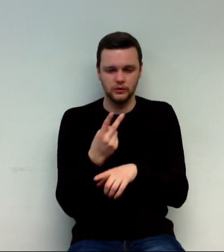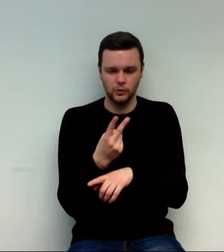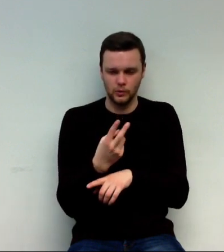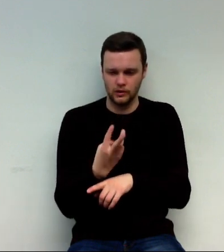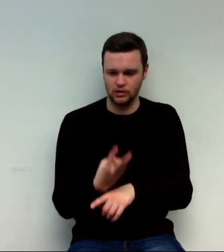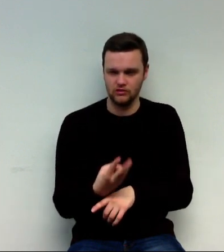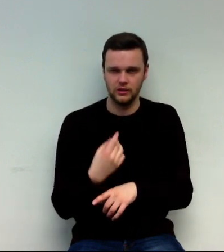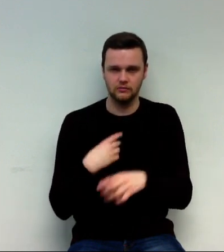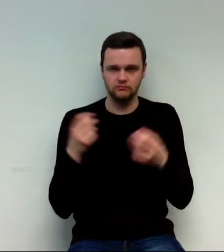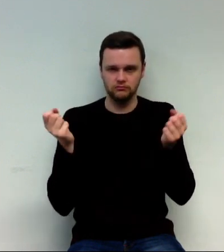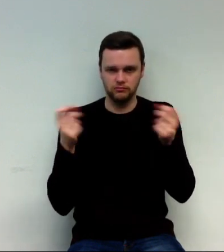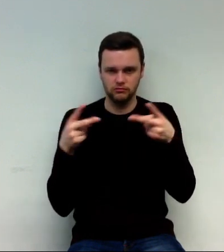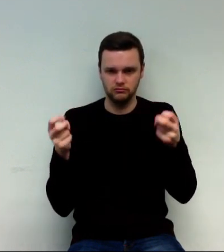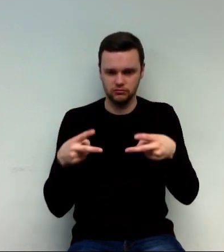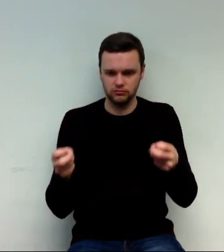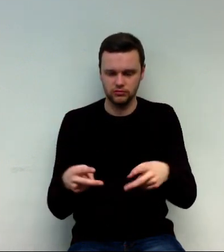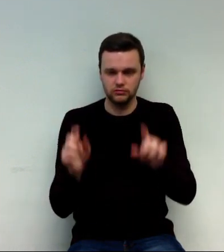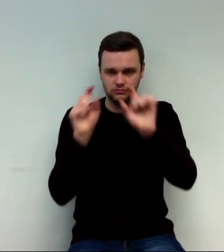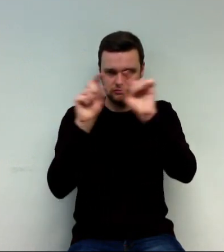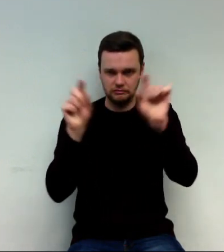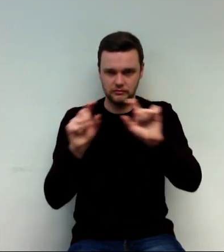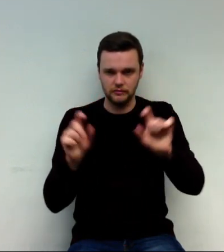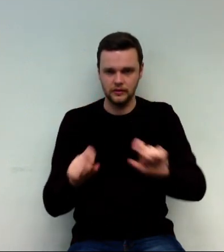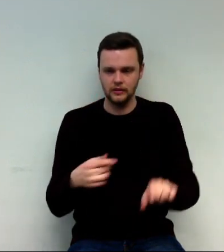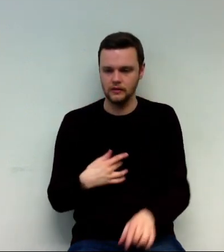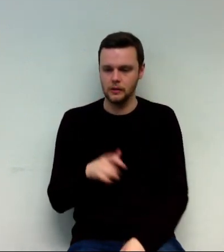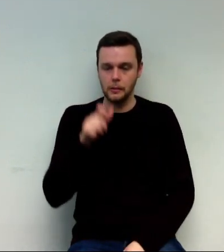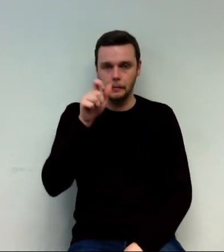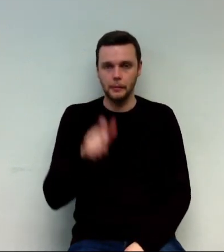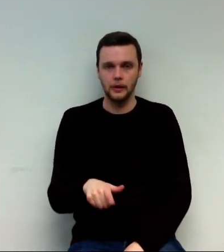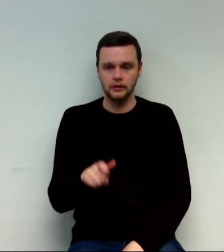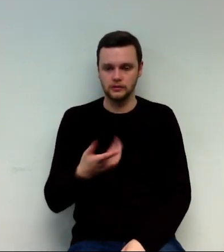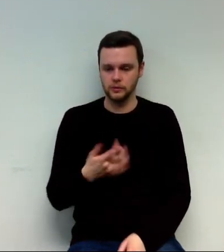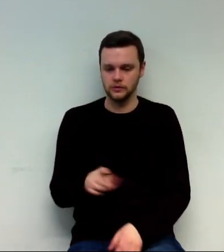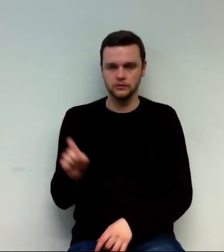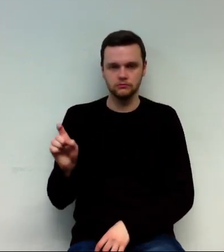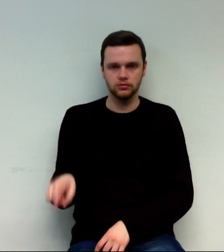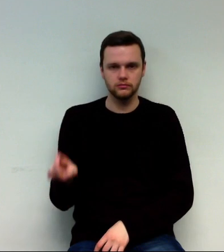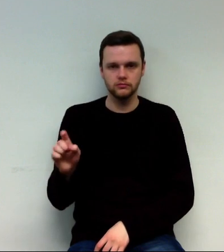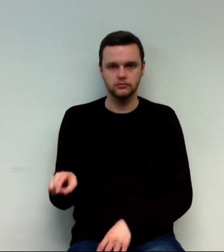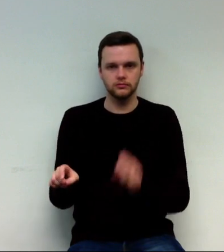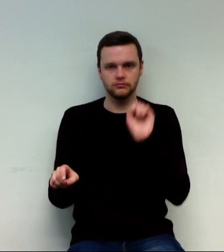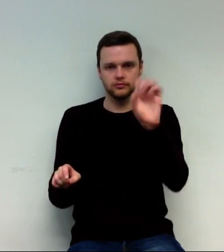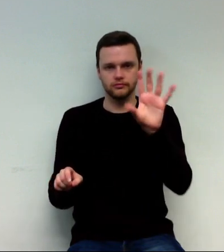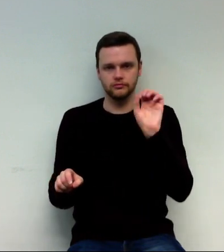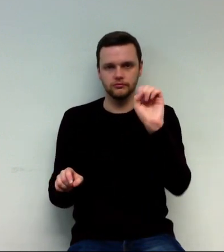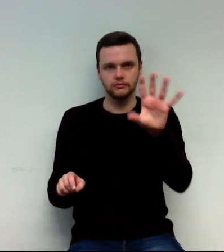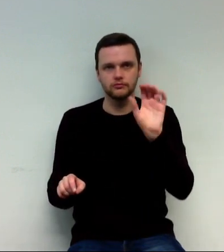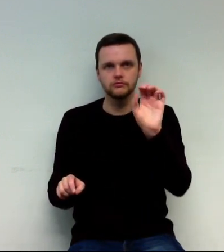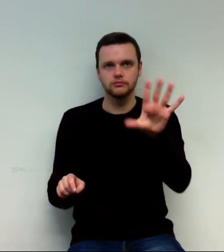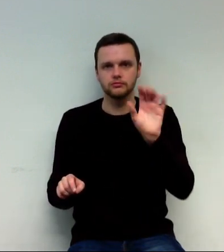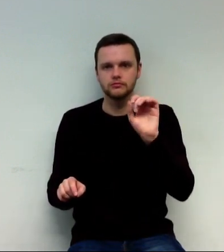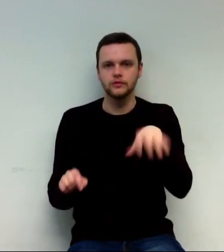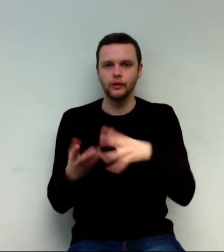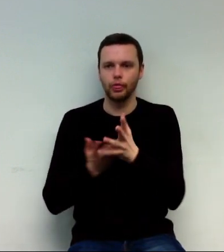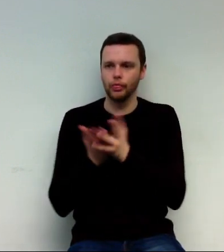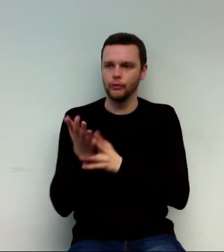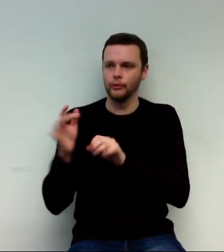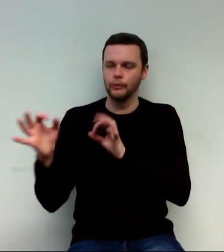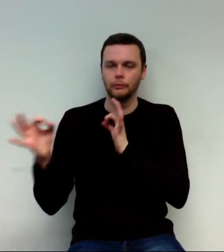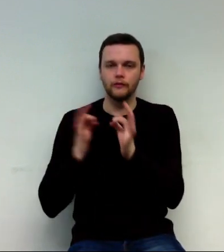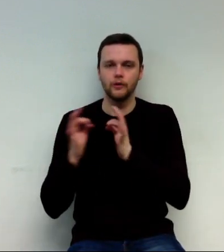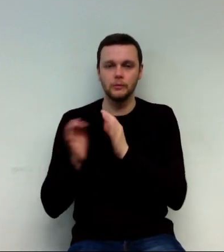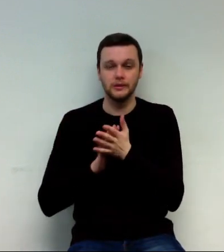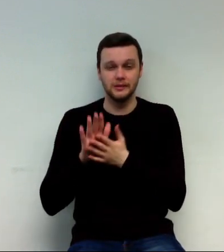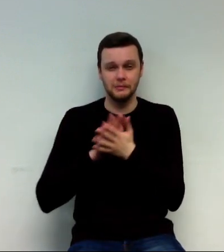on each slide. They have a member of the company who will just forward each slide as necessary, and they have every performance